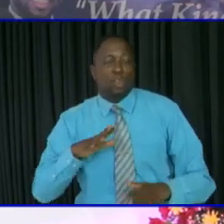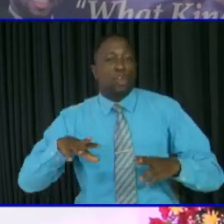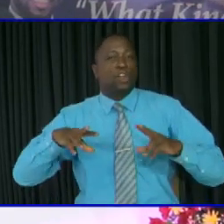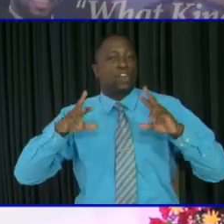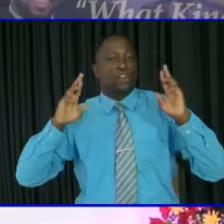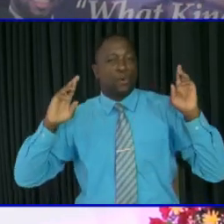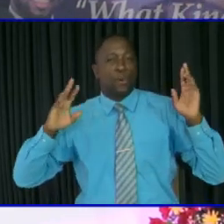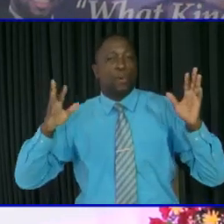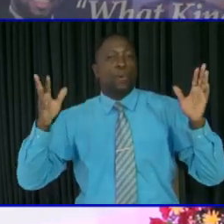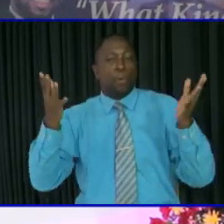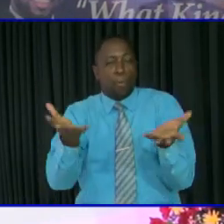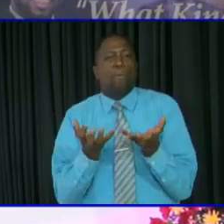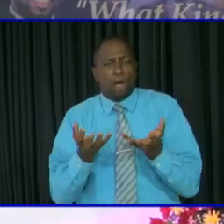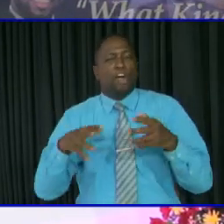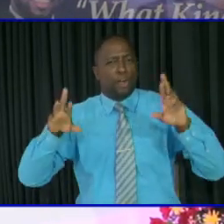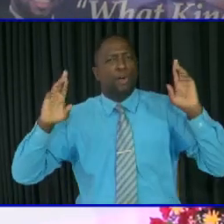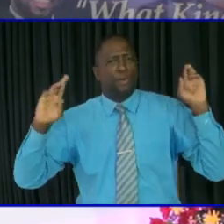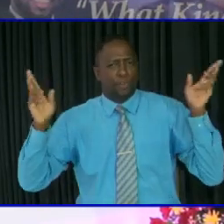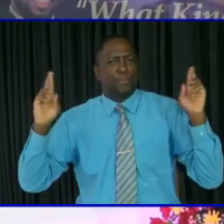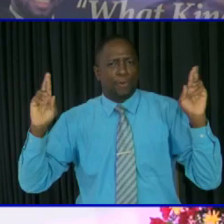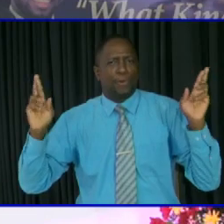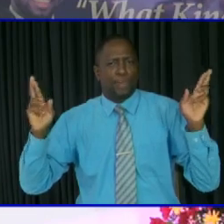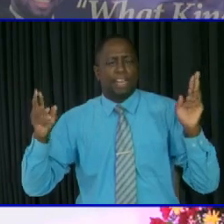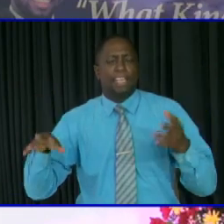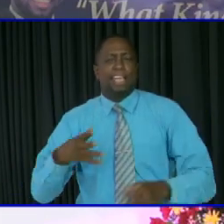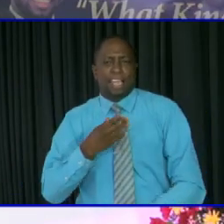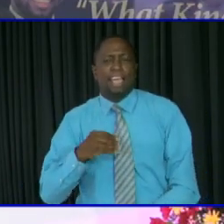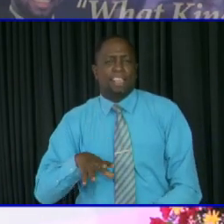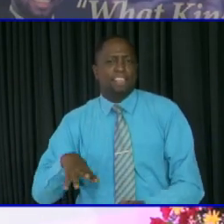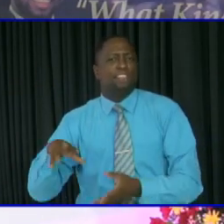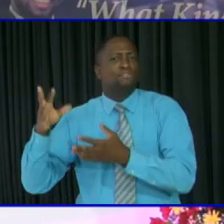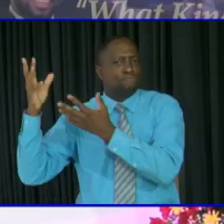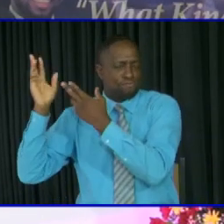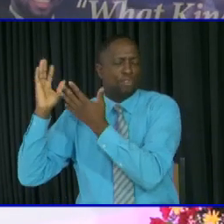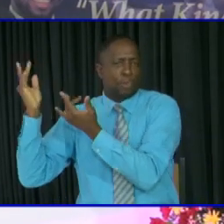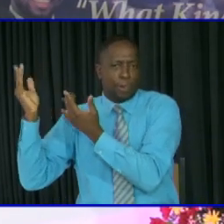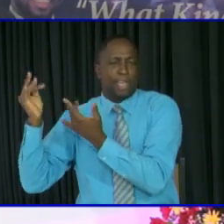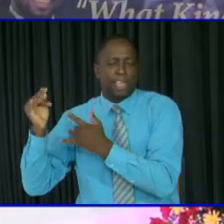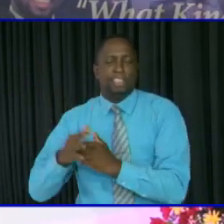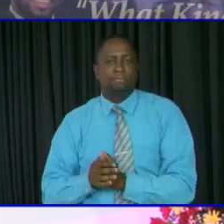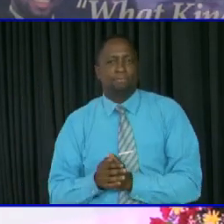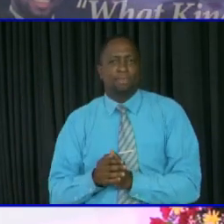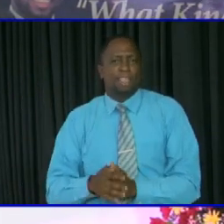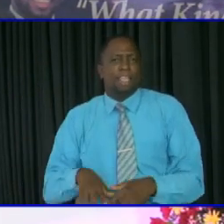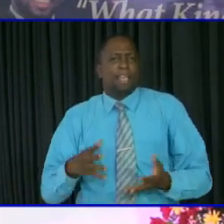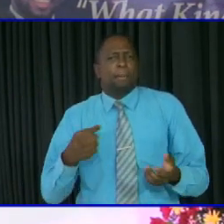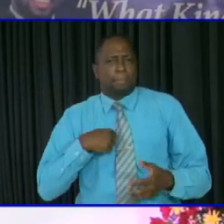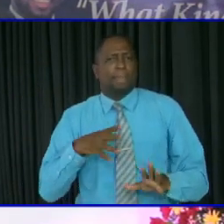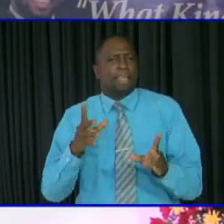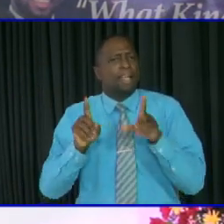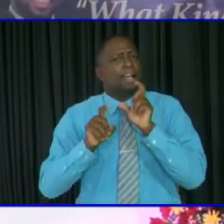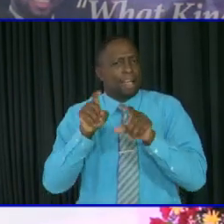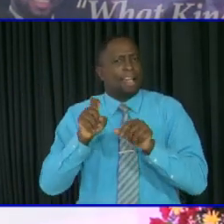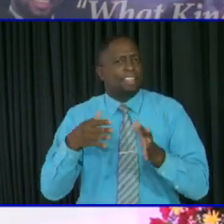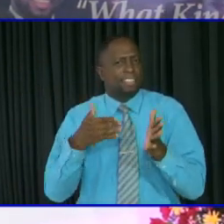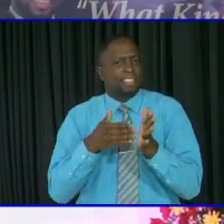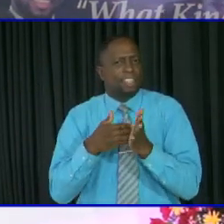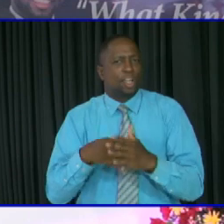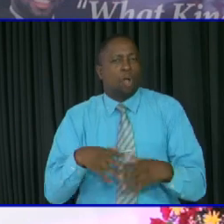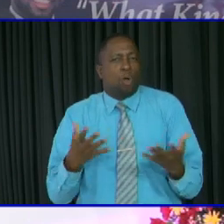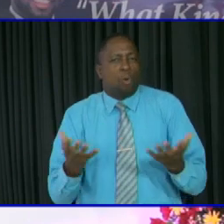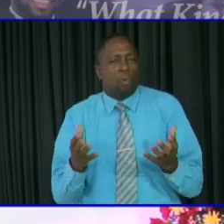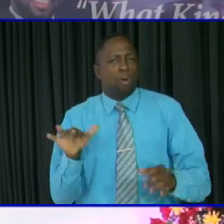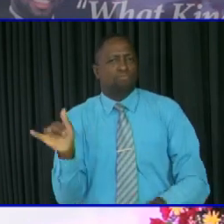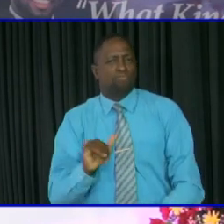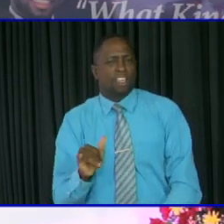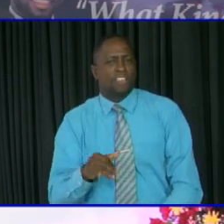Lord says so. I'm asking the question this evening, what kind of virgin are you? But then I